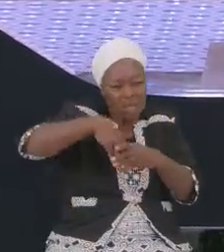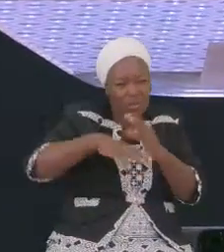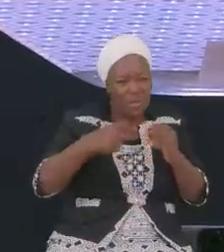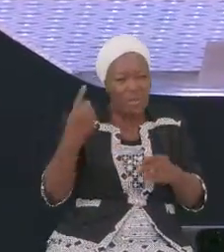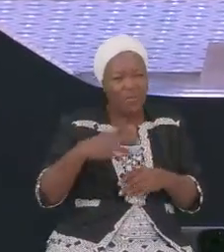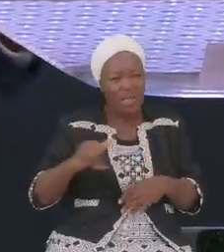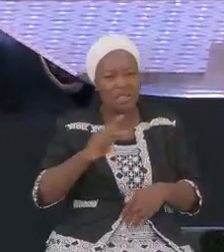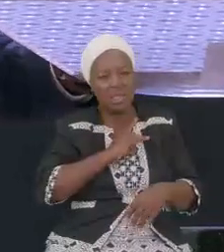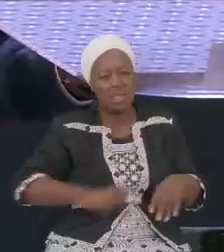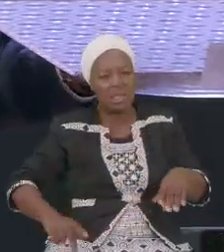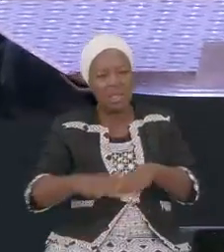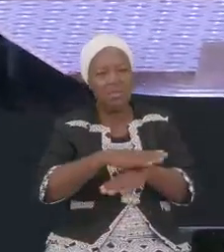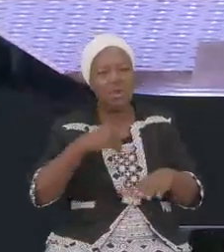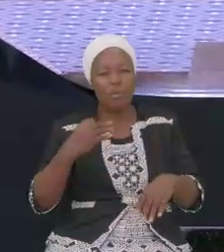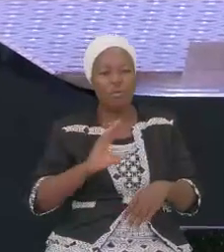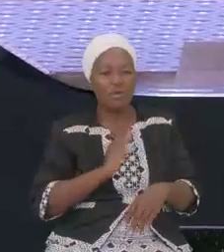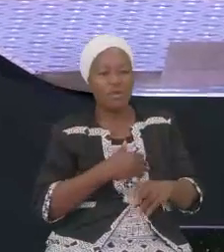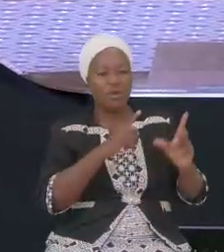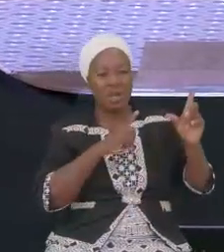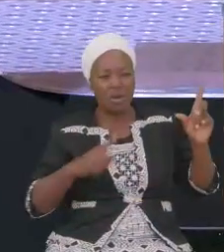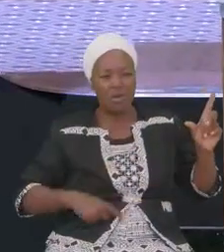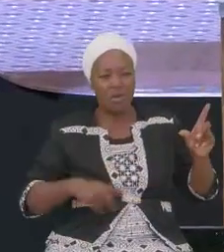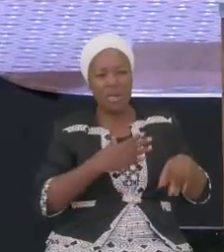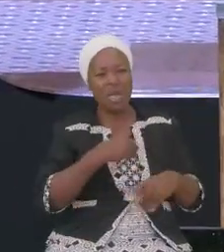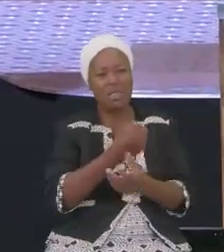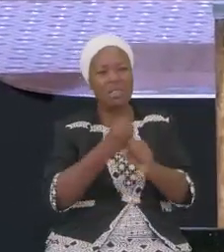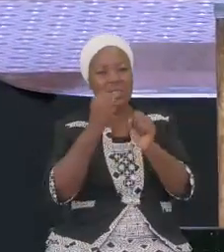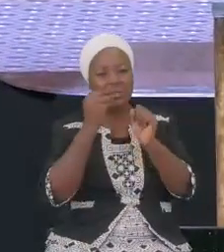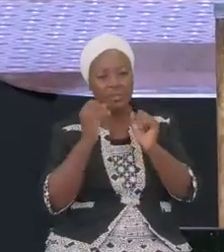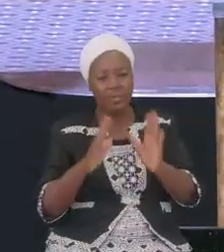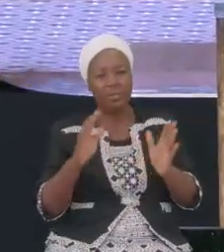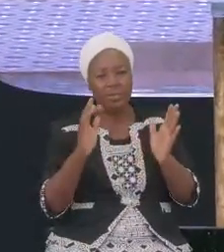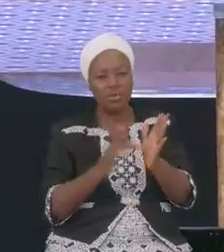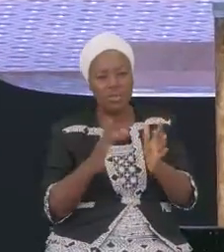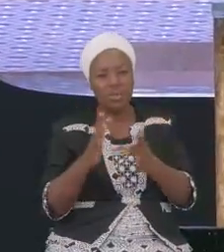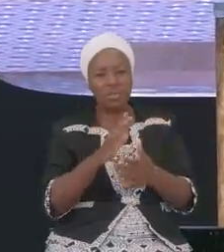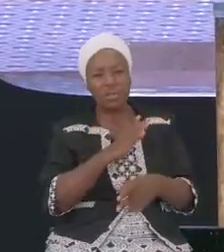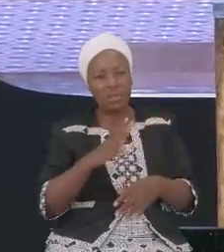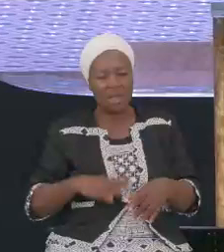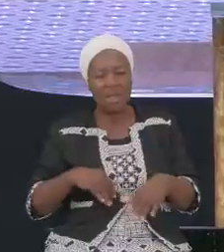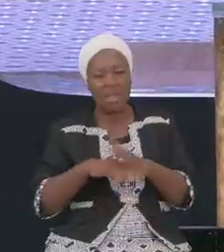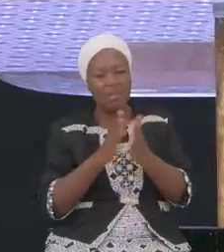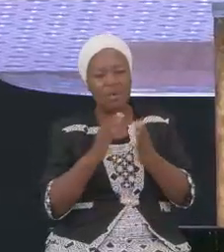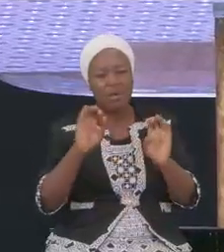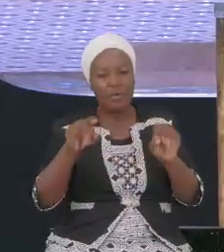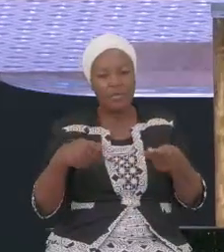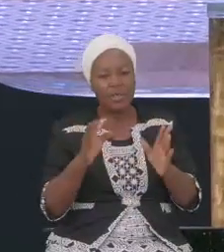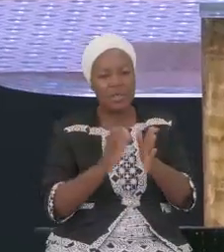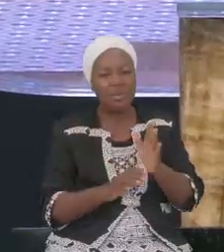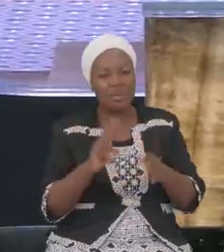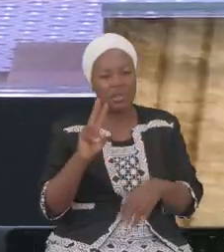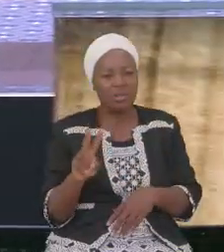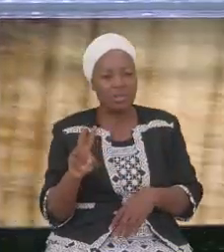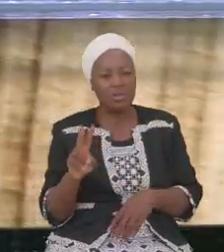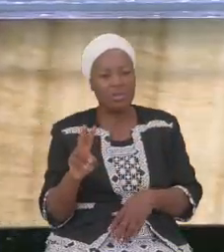everlasting kingdom of our Lord and Savior Jesus Christ. Ephesians chapter 2, we're